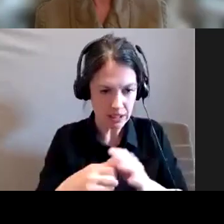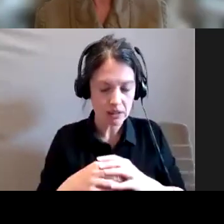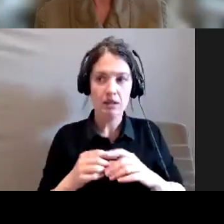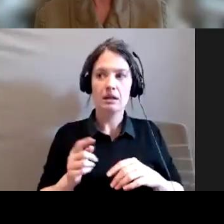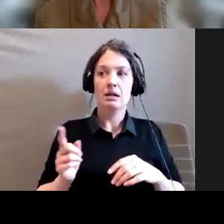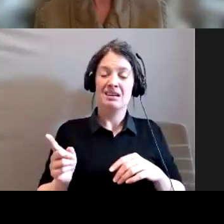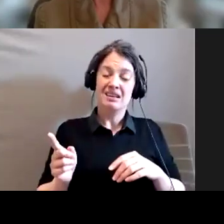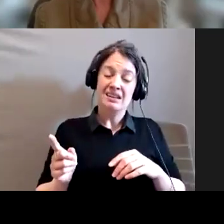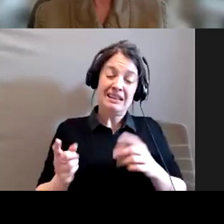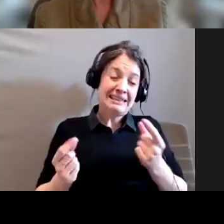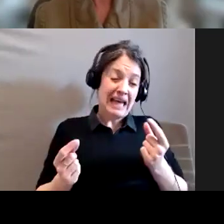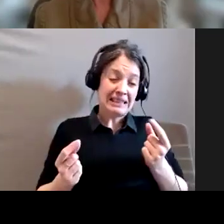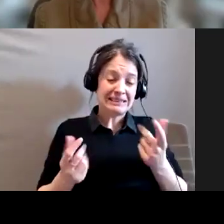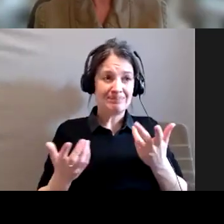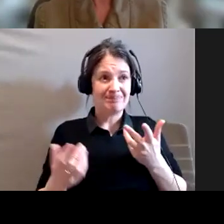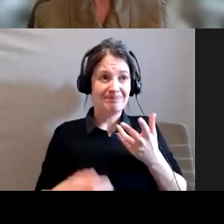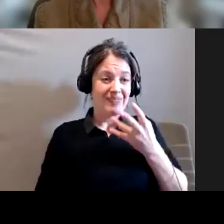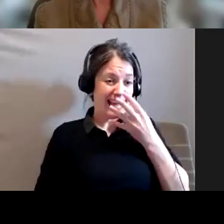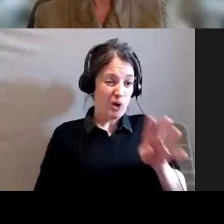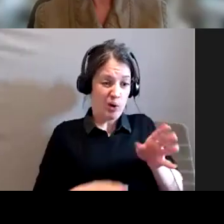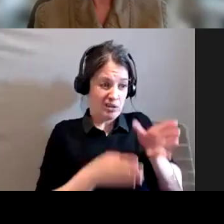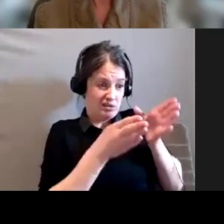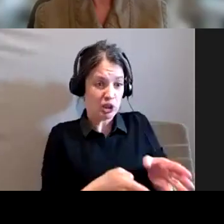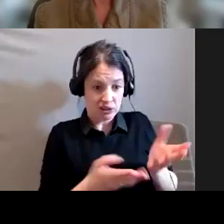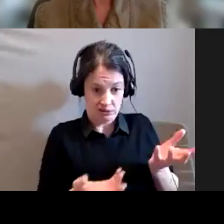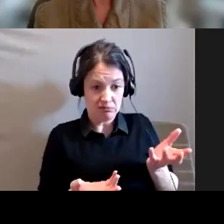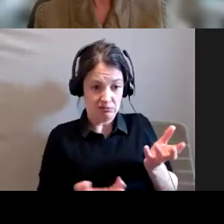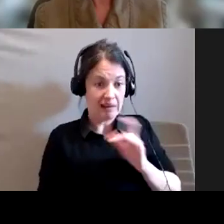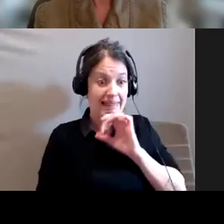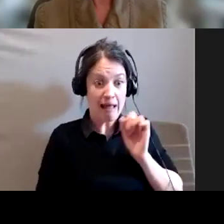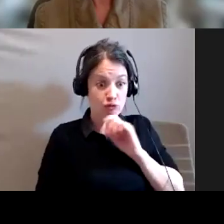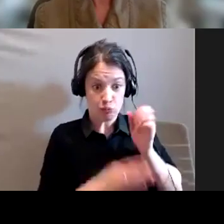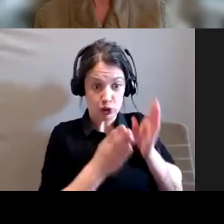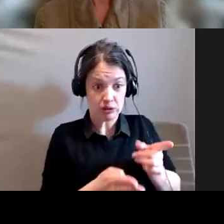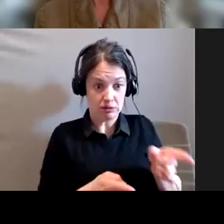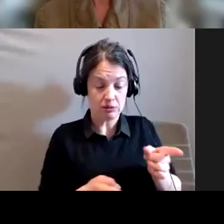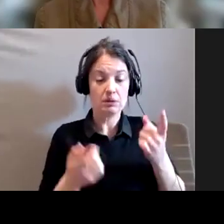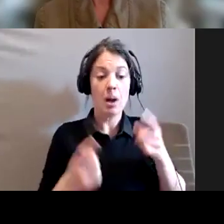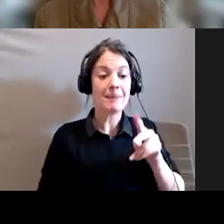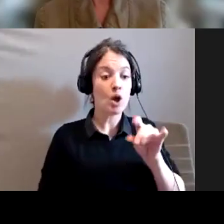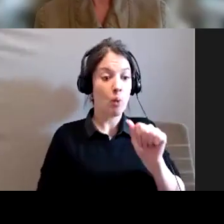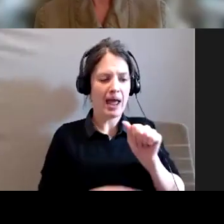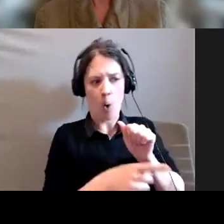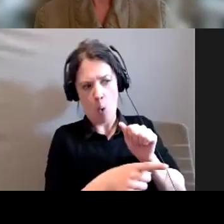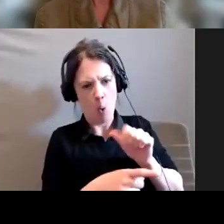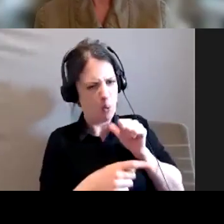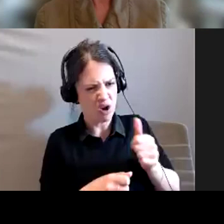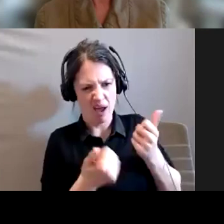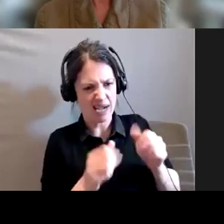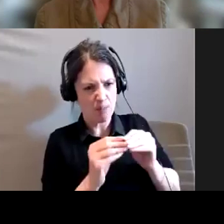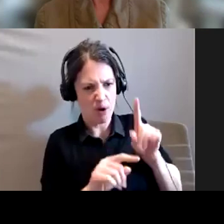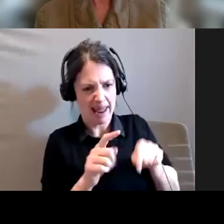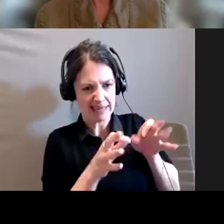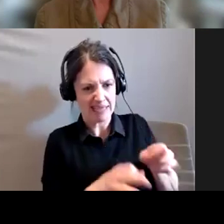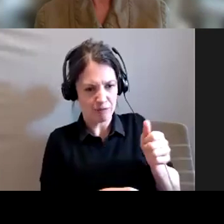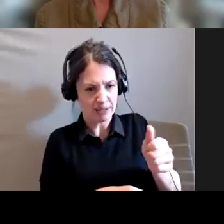kind of erases like it can erase the person, right? The power of attorney typically activate when the donor is deemed incapable. And the moment the